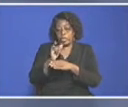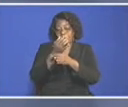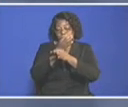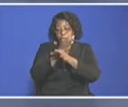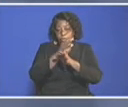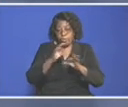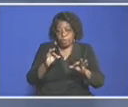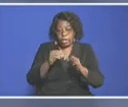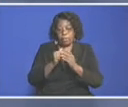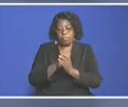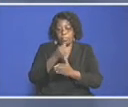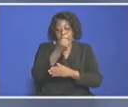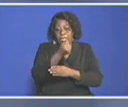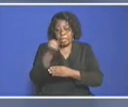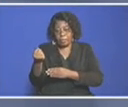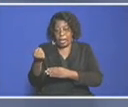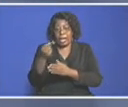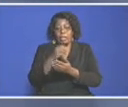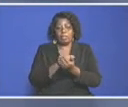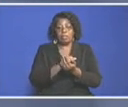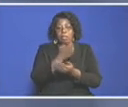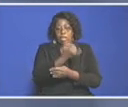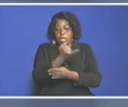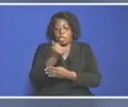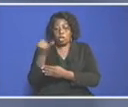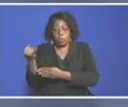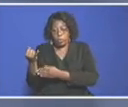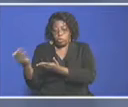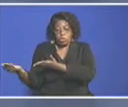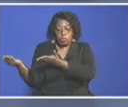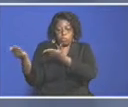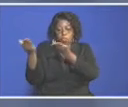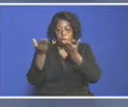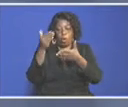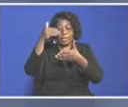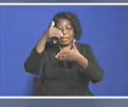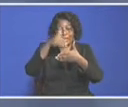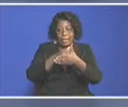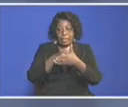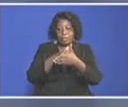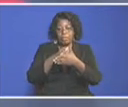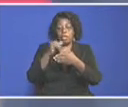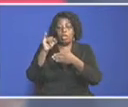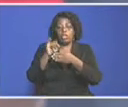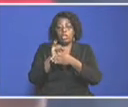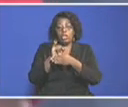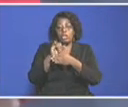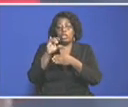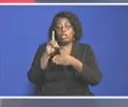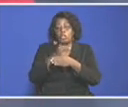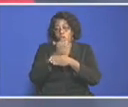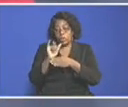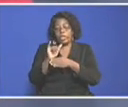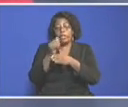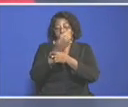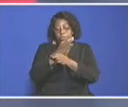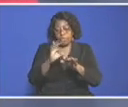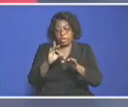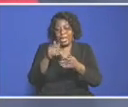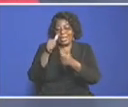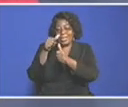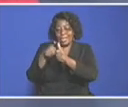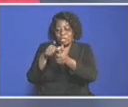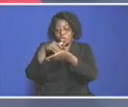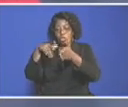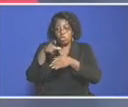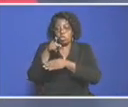All supplies and equipment for such facility is brought in duty-free. And every student